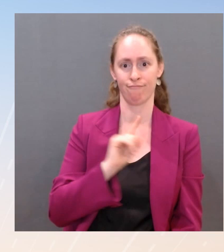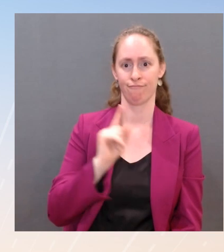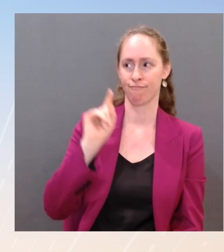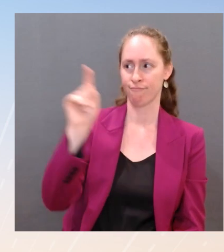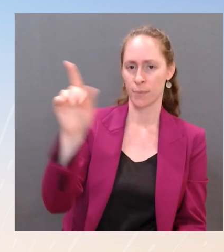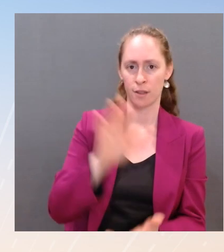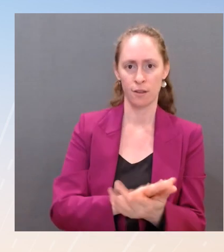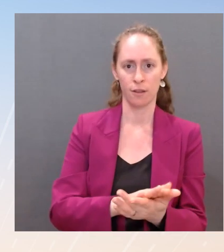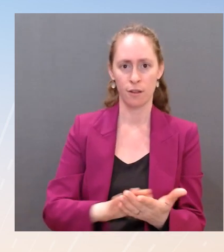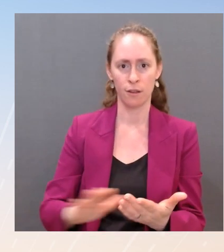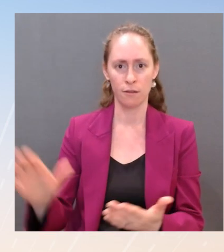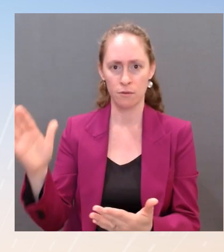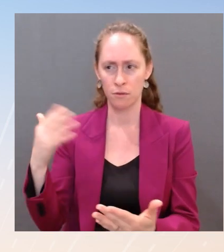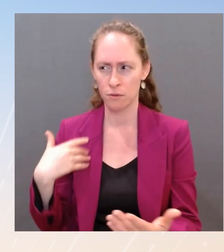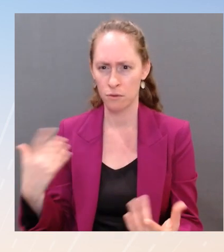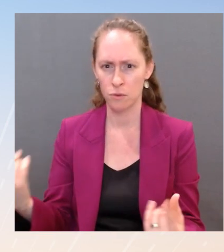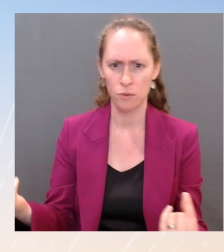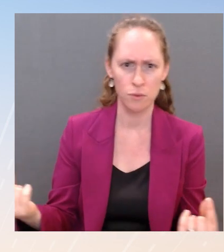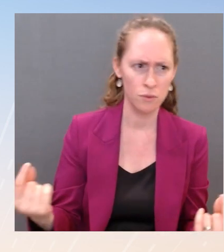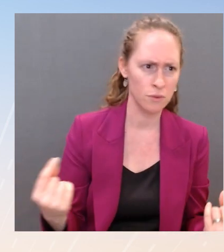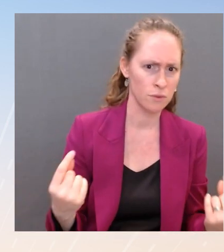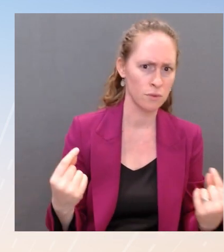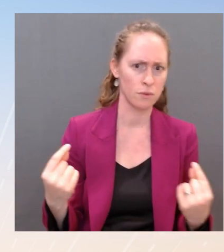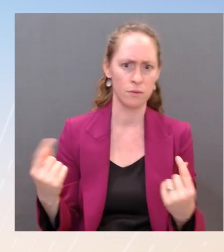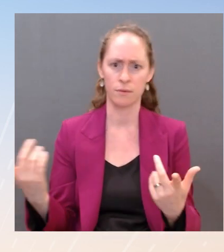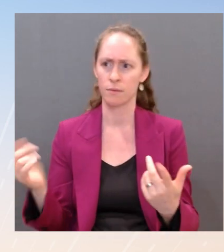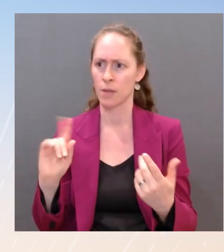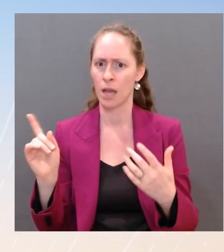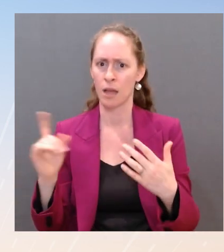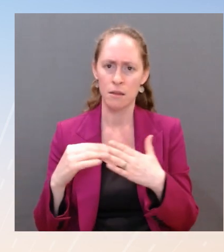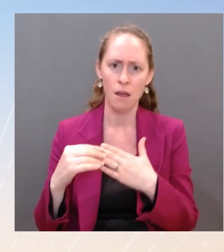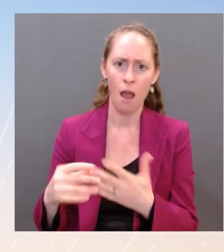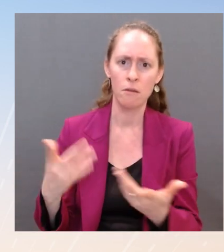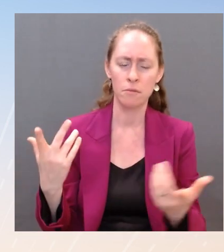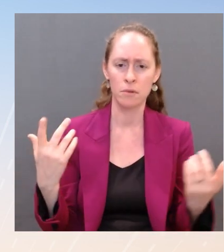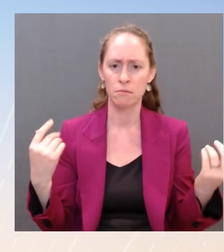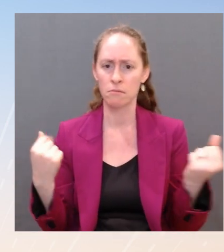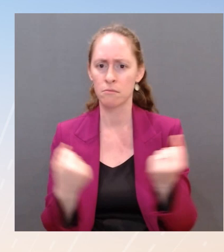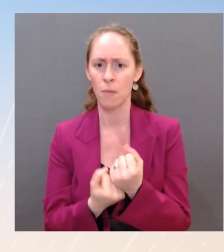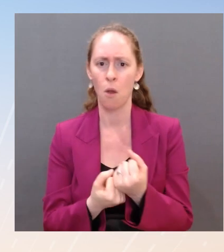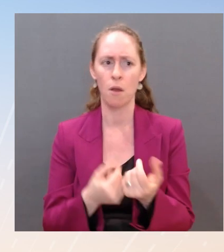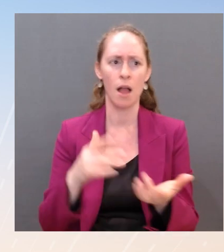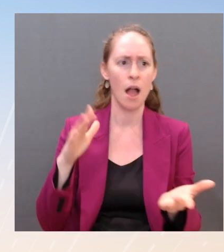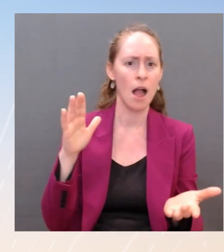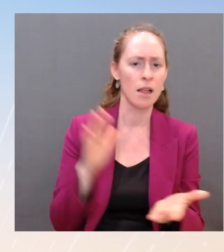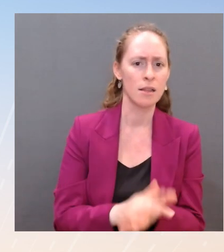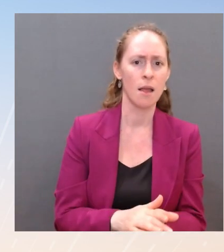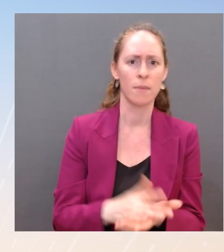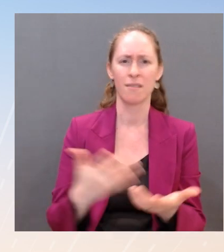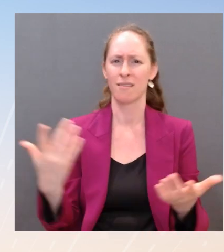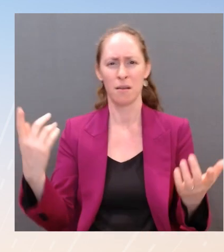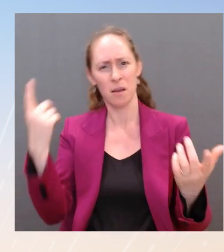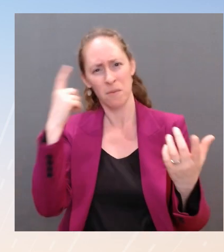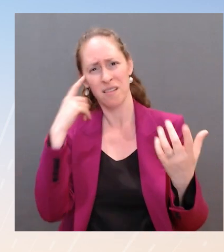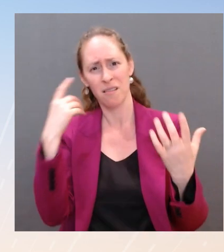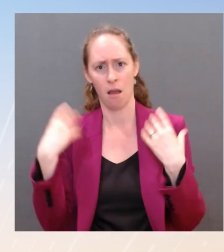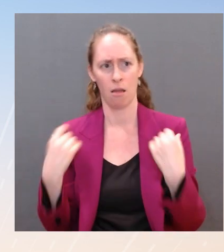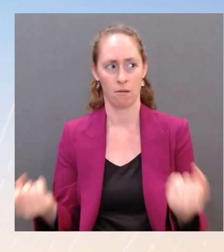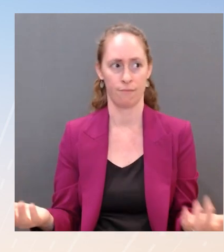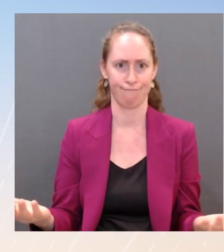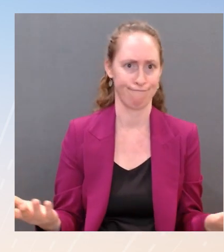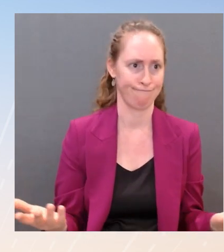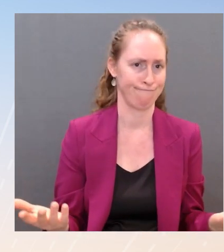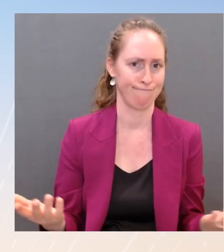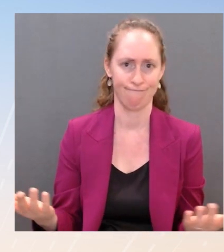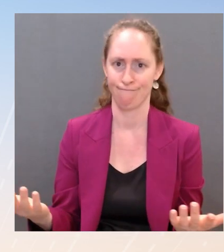sectors of my life. Academia, mental health, you name it. And so for me, my journey really began when I felt very alone,